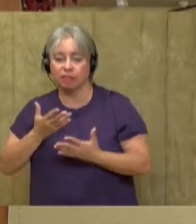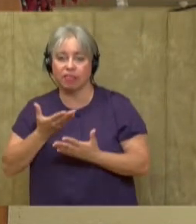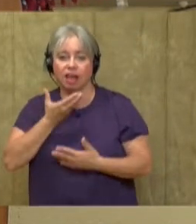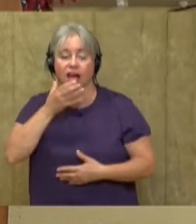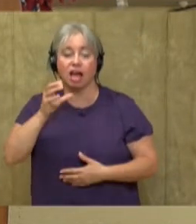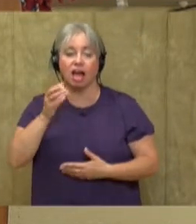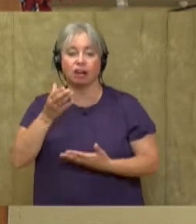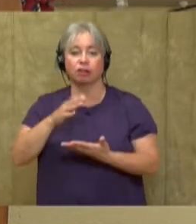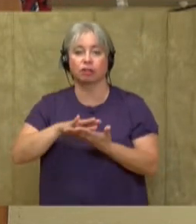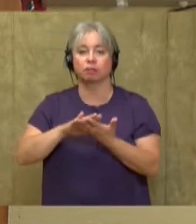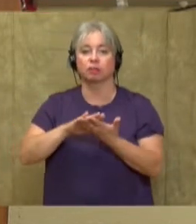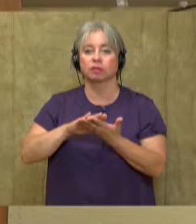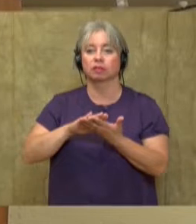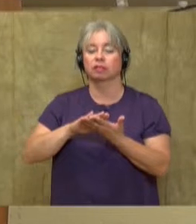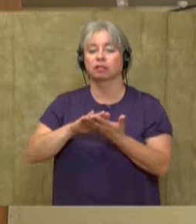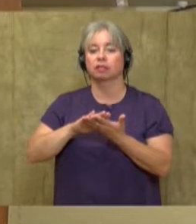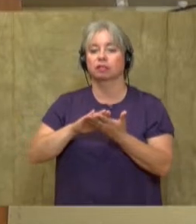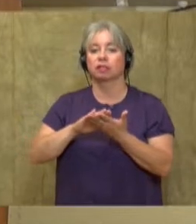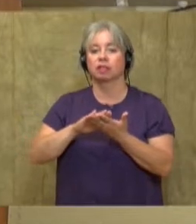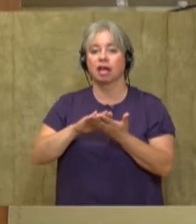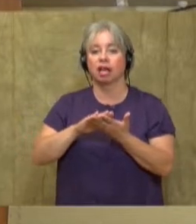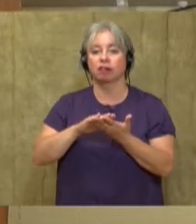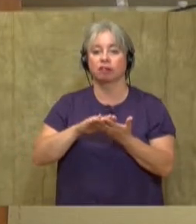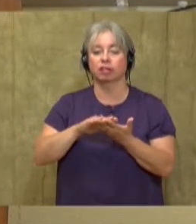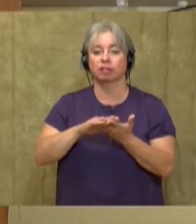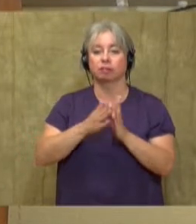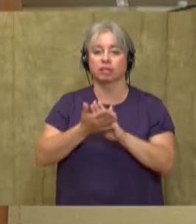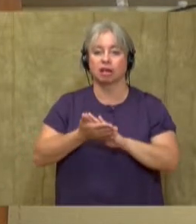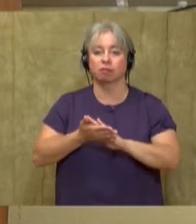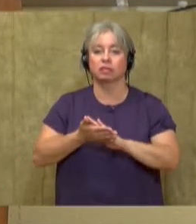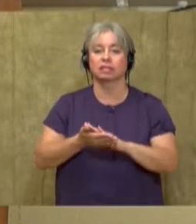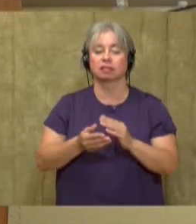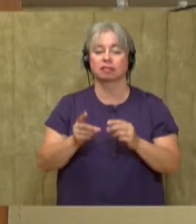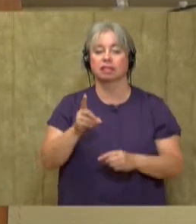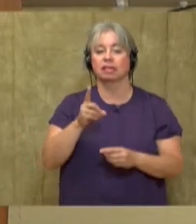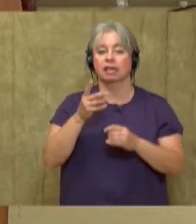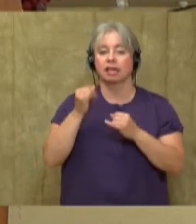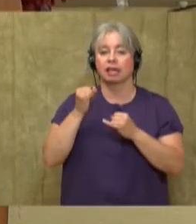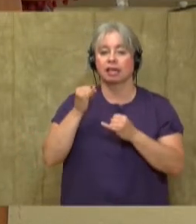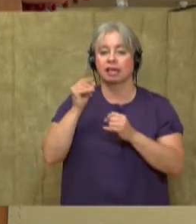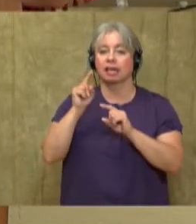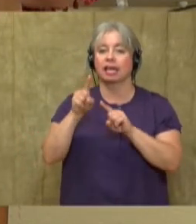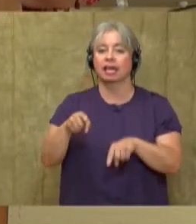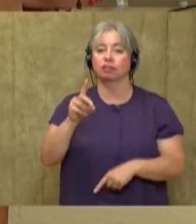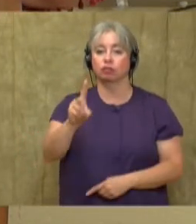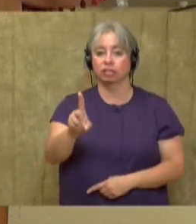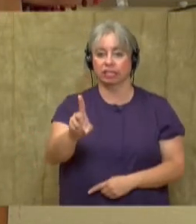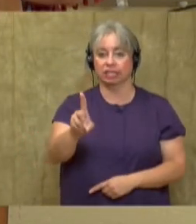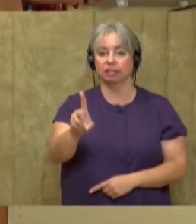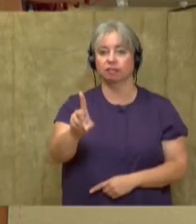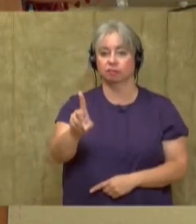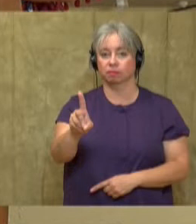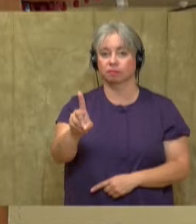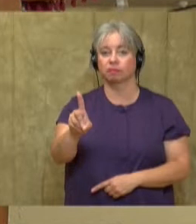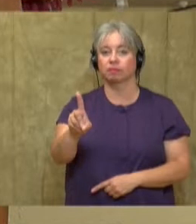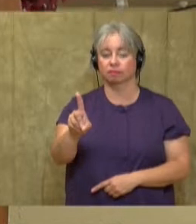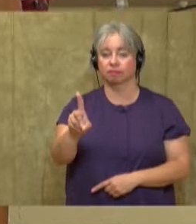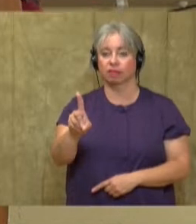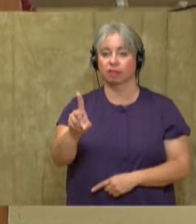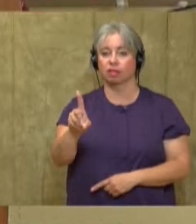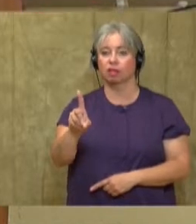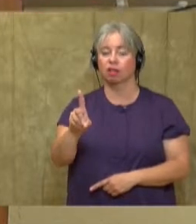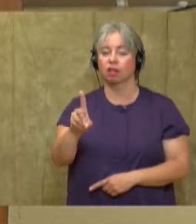get. So that would be answer choice D. Hopefully that's the one that you selected as well. You guys are doing